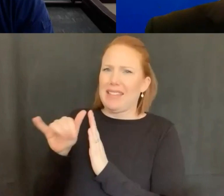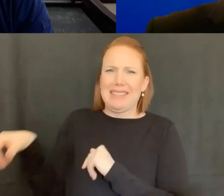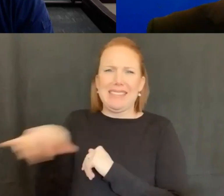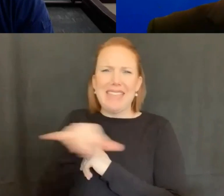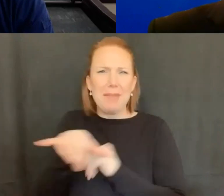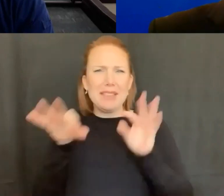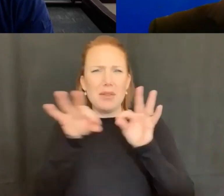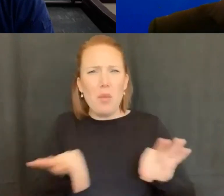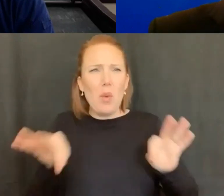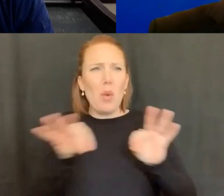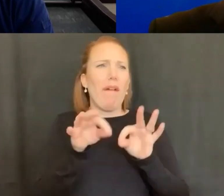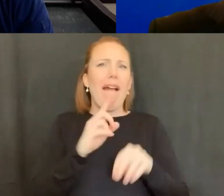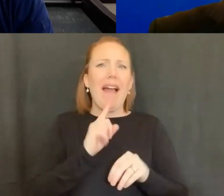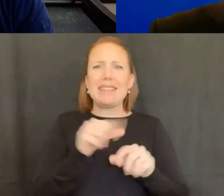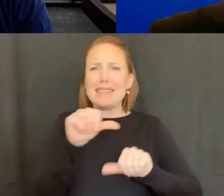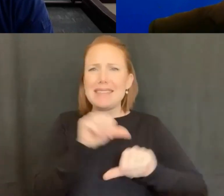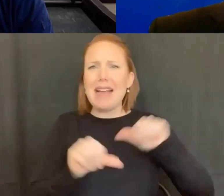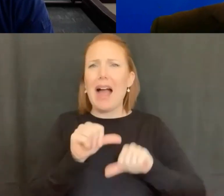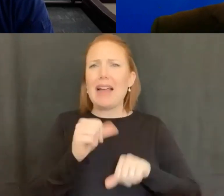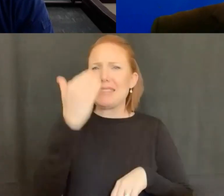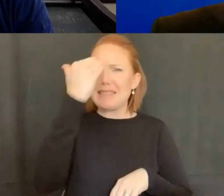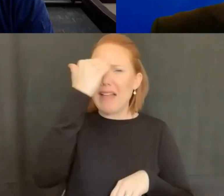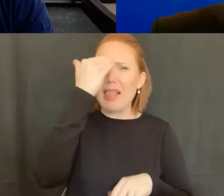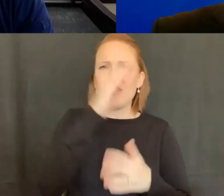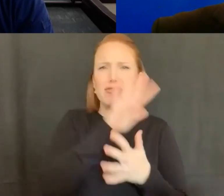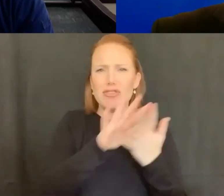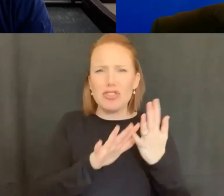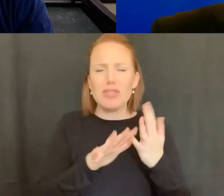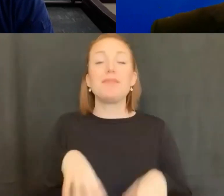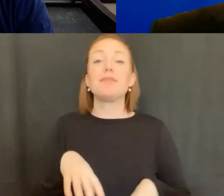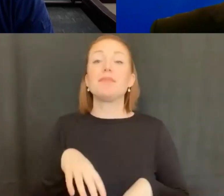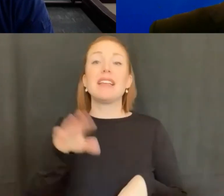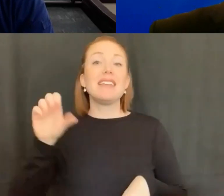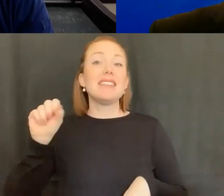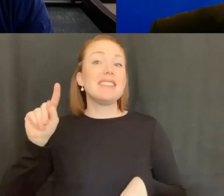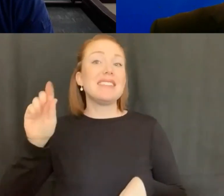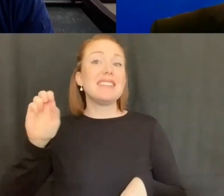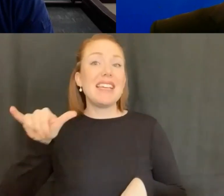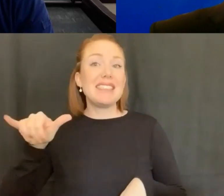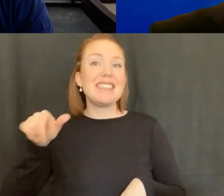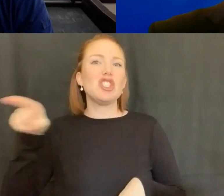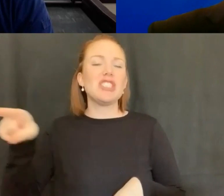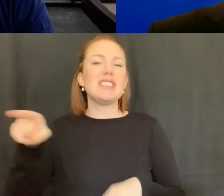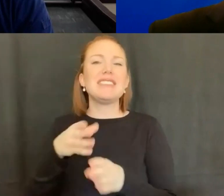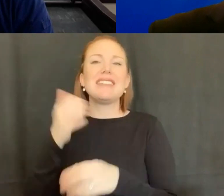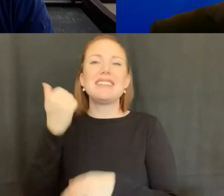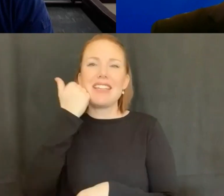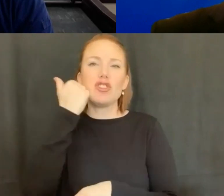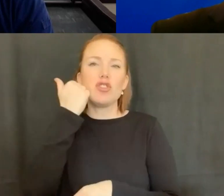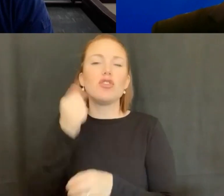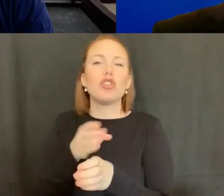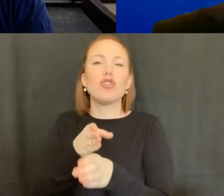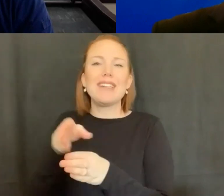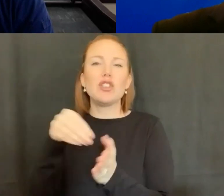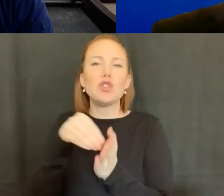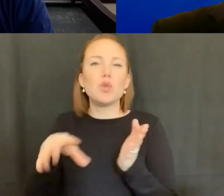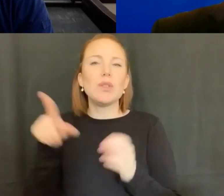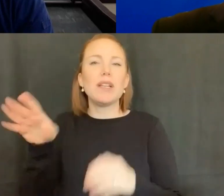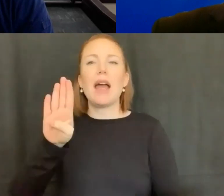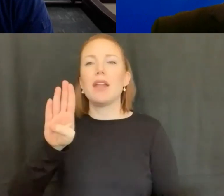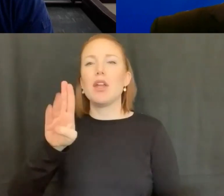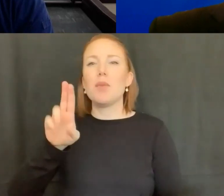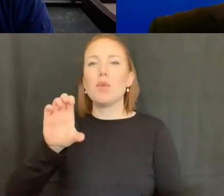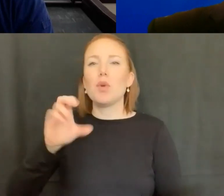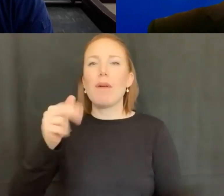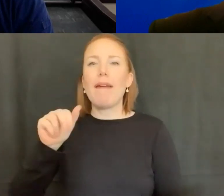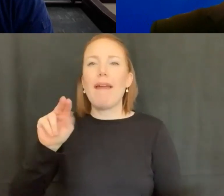science and the medicine. Stacy Griffey from she has dental career students at Buchanan County Career Center. How